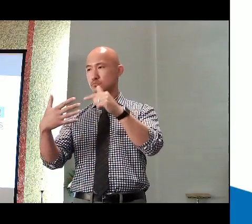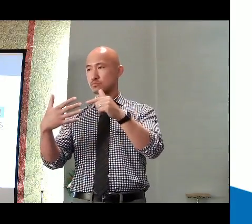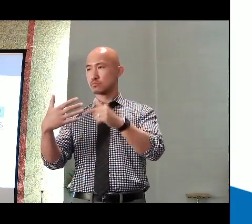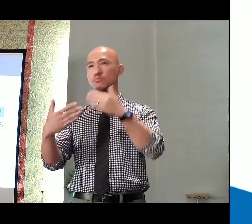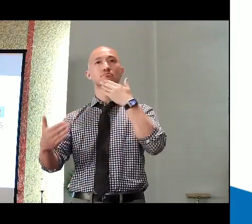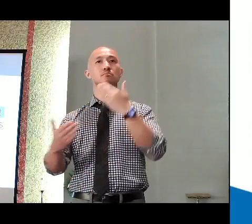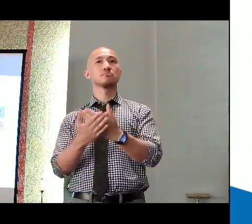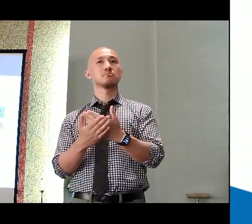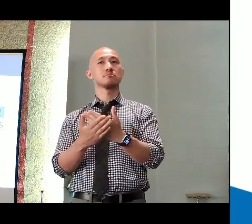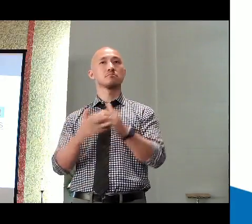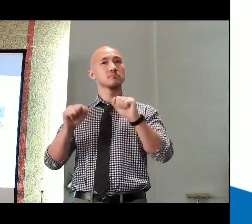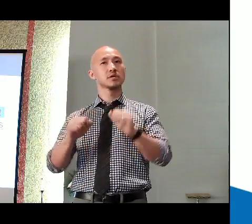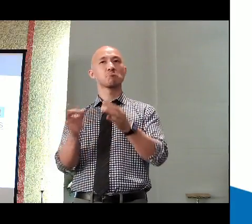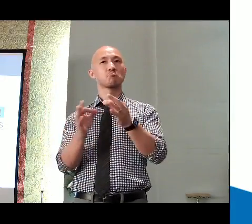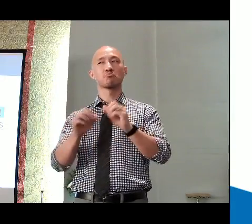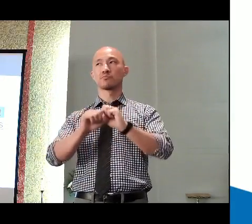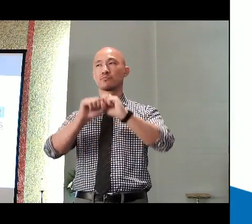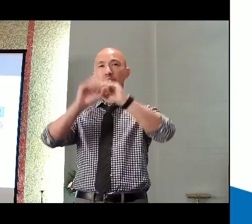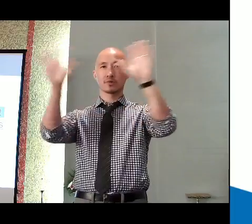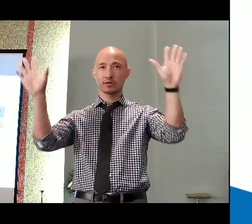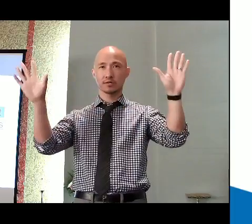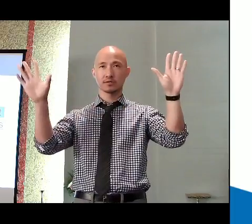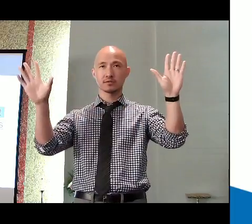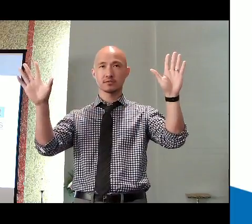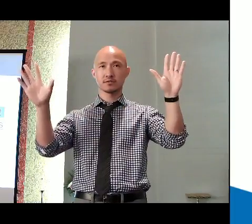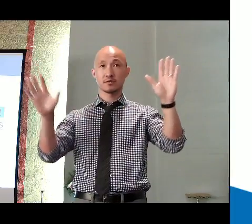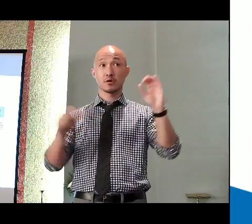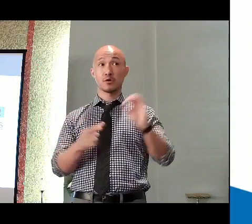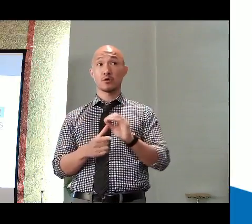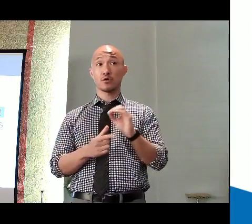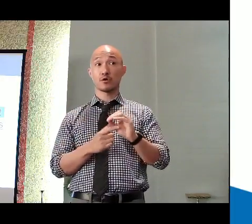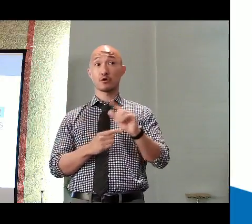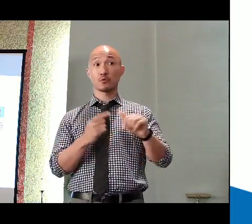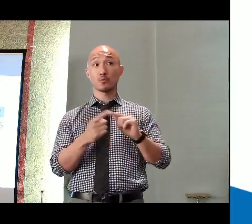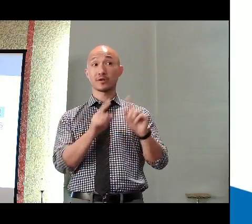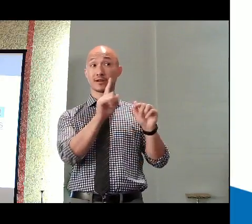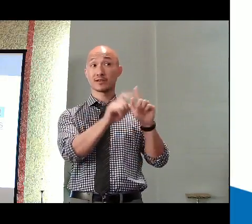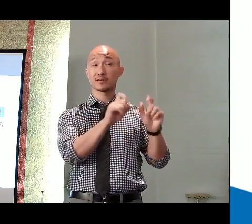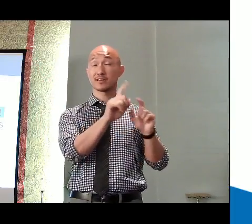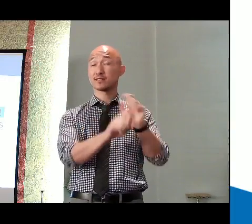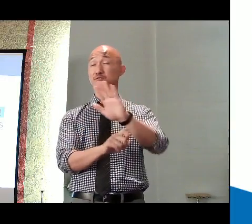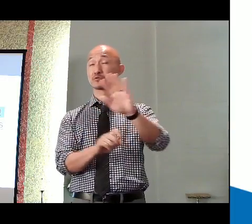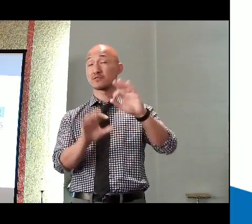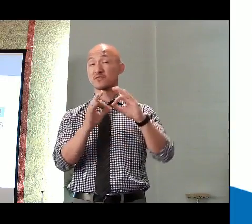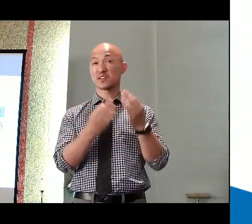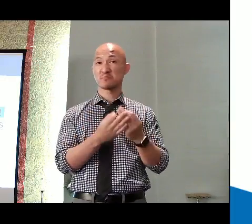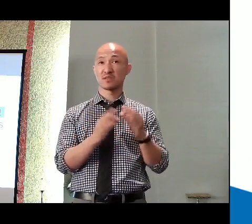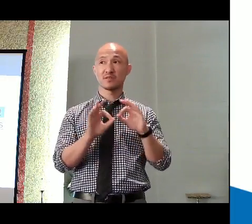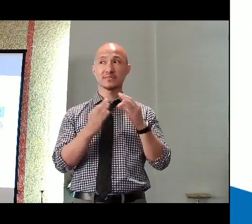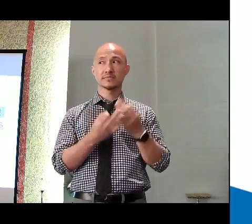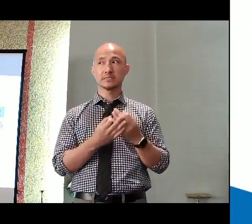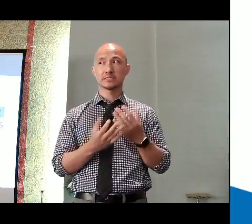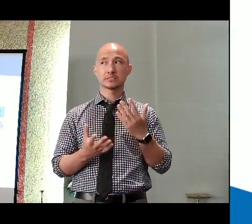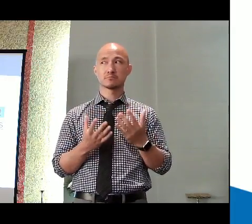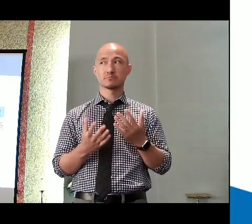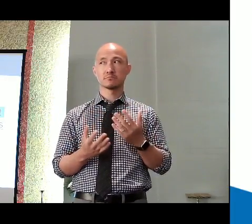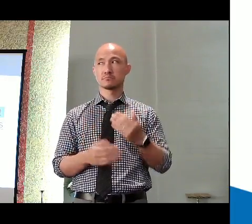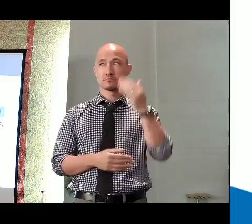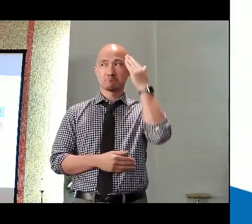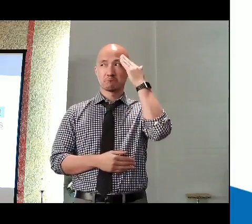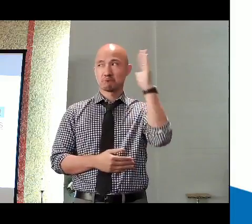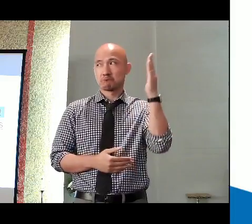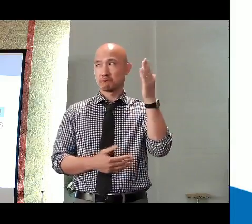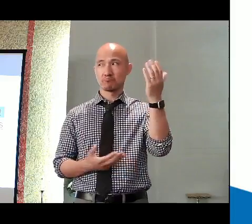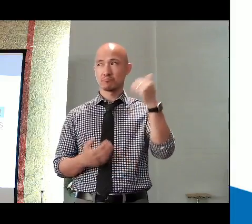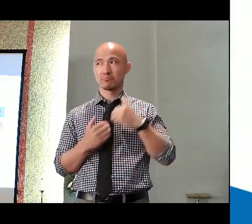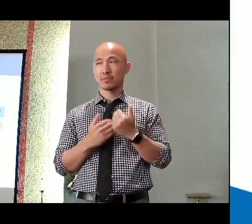headship there? Can your family articulate what your mission as a family is? Have you made that